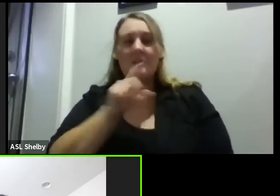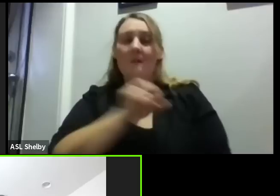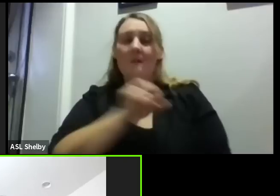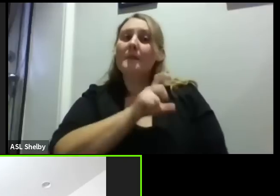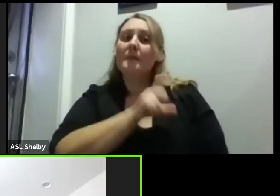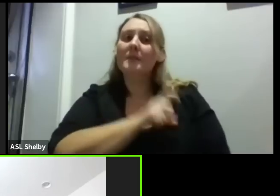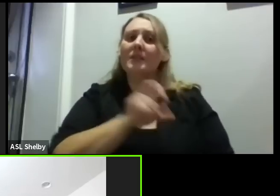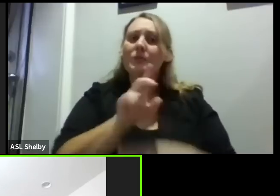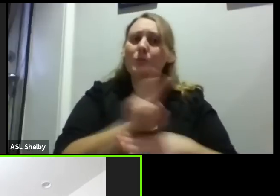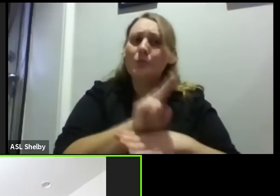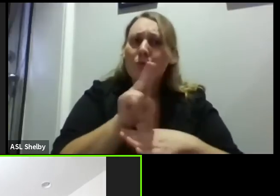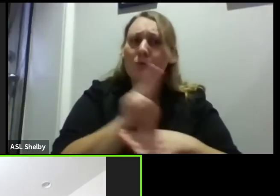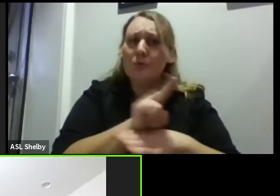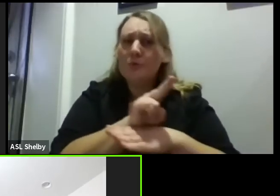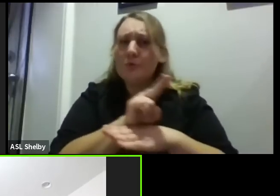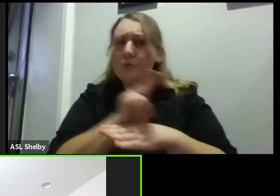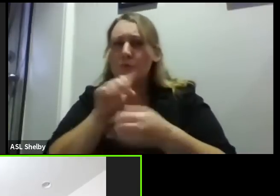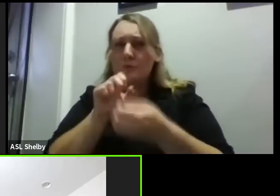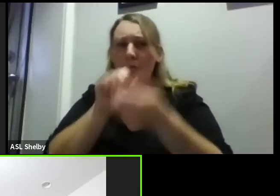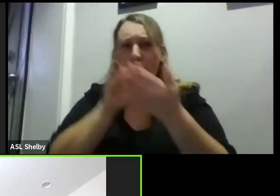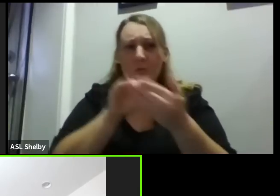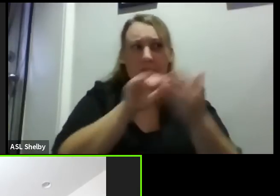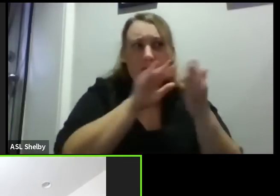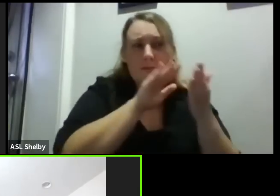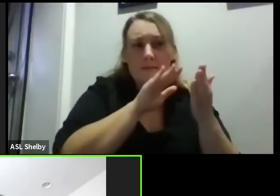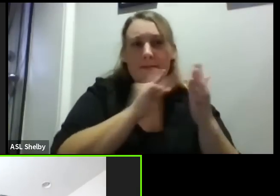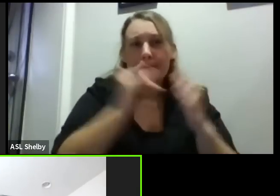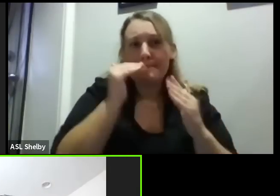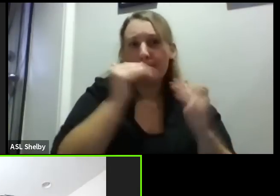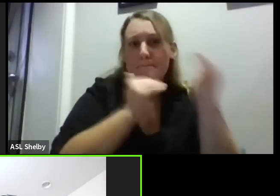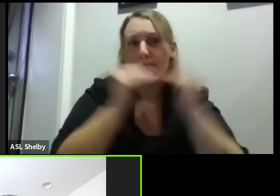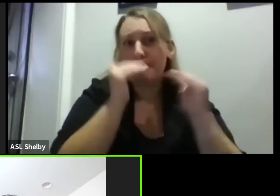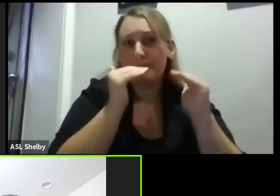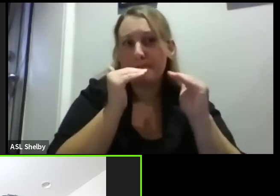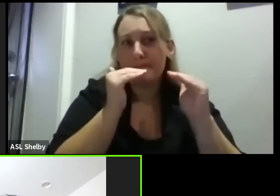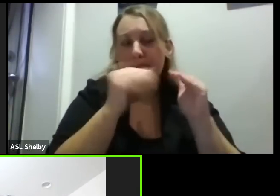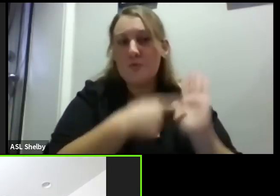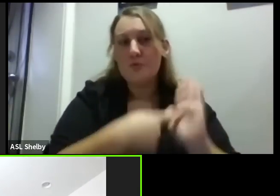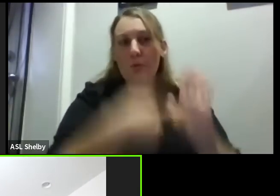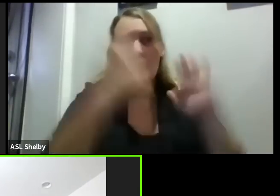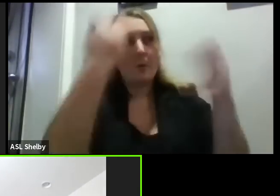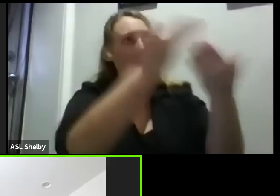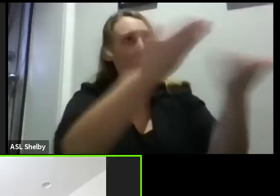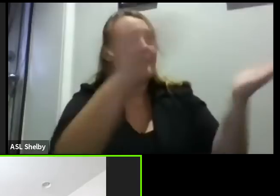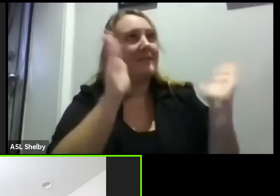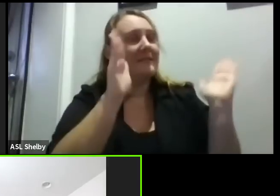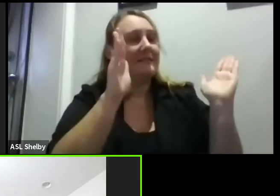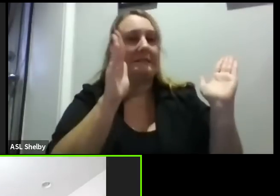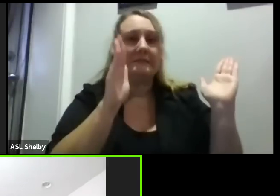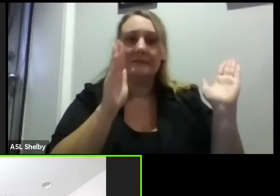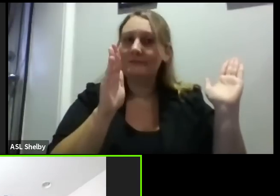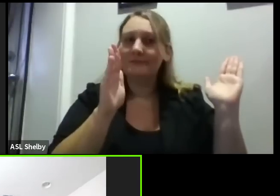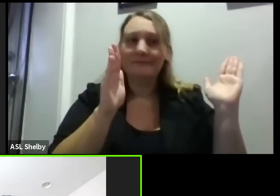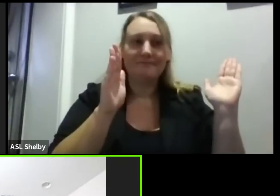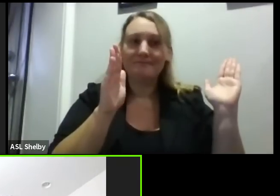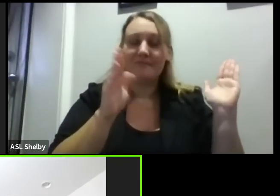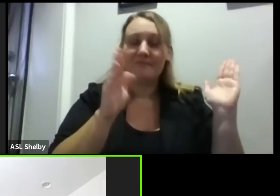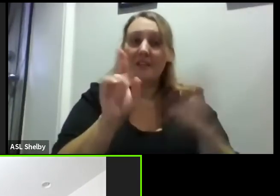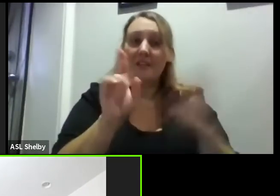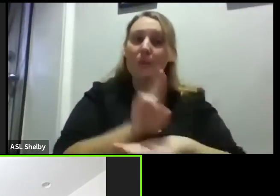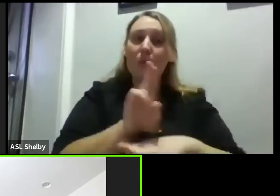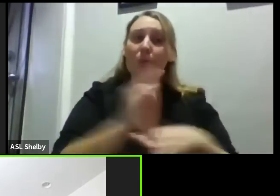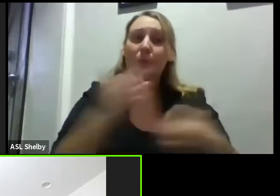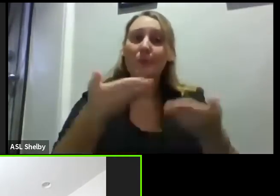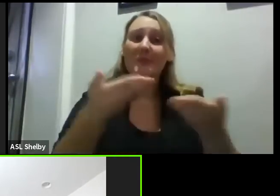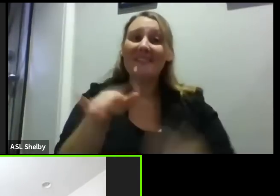them, that it was pre-existing conditions, so to speak, that killed them. Within the sex worker community, we